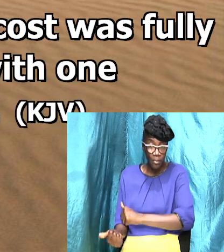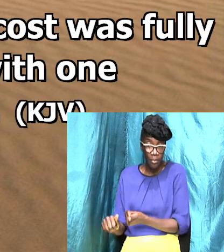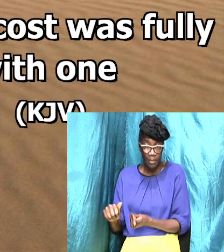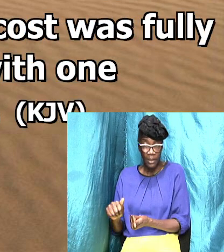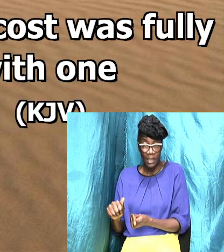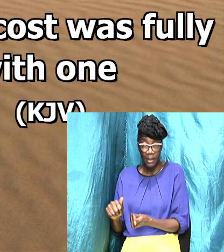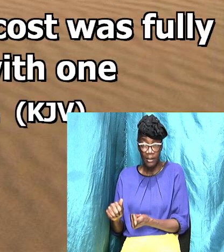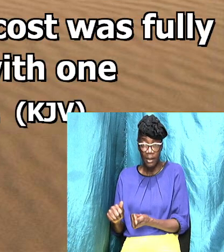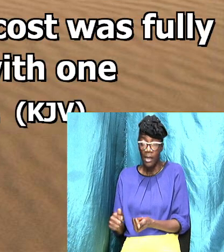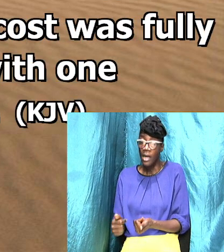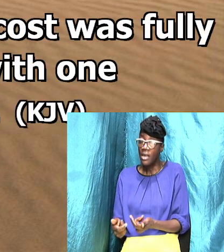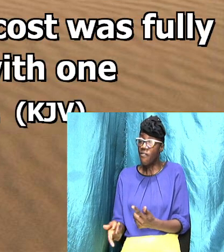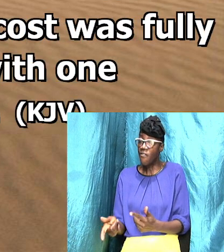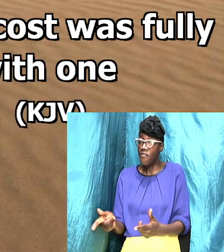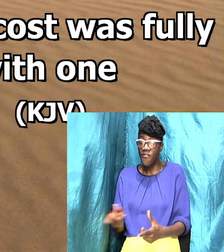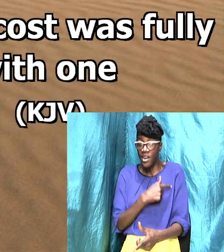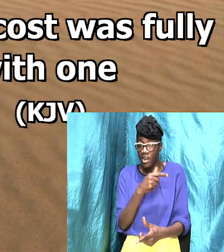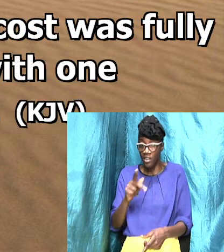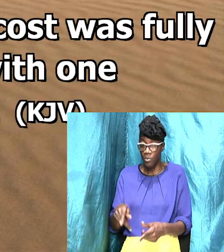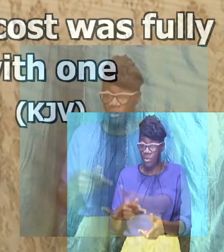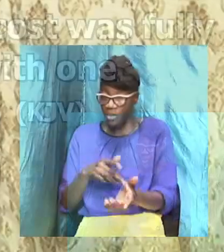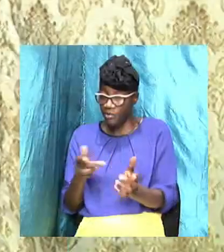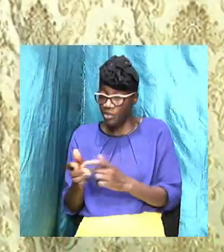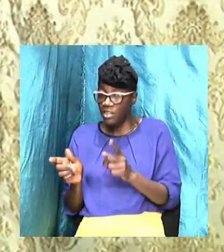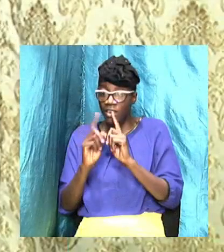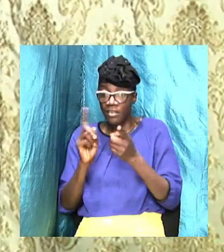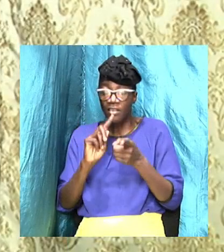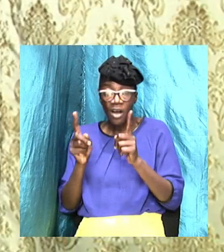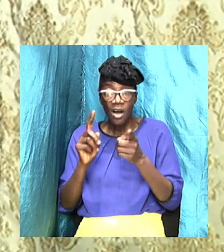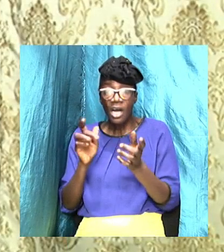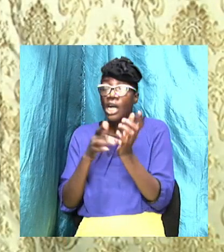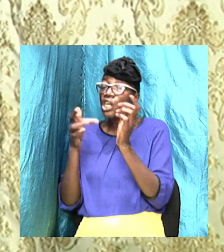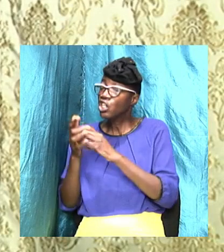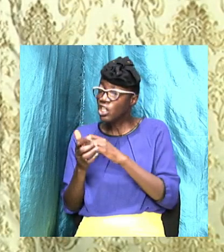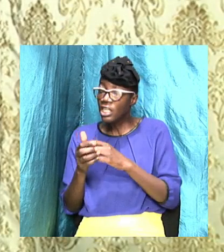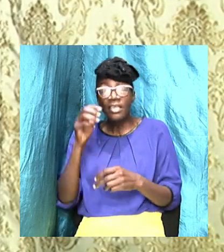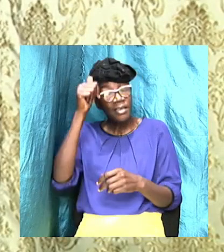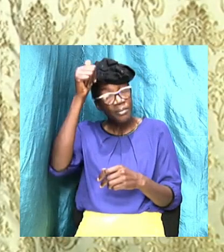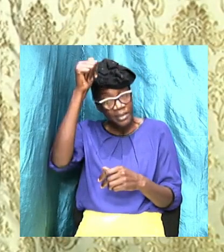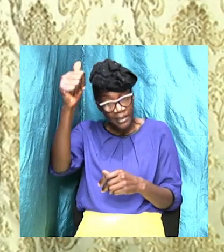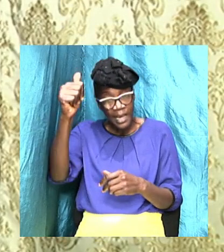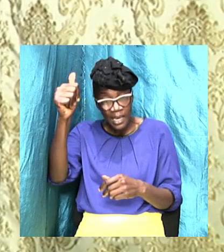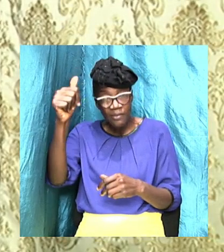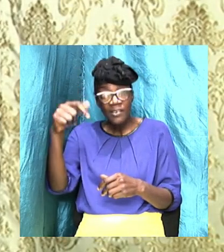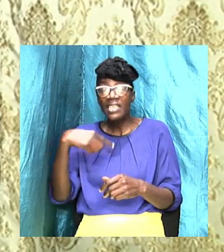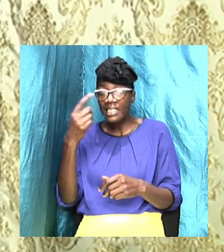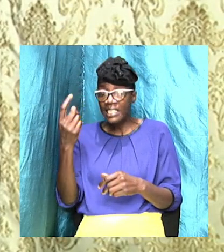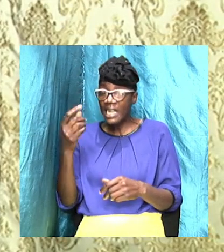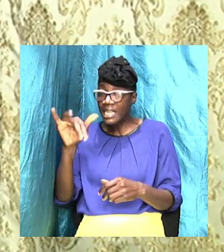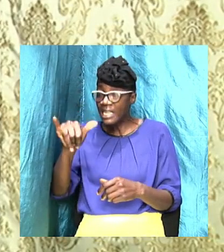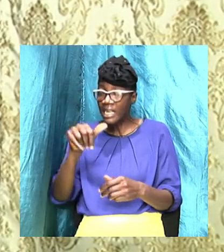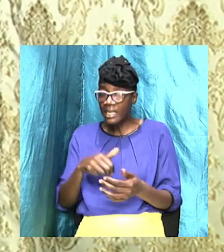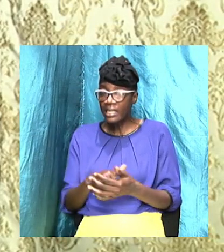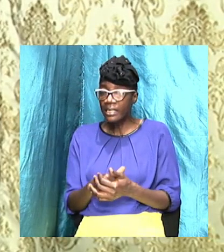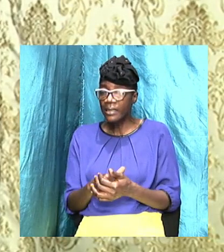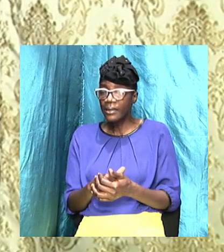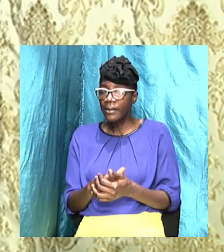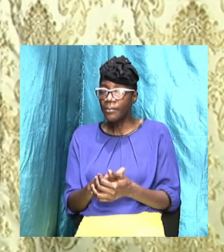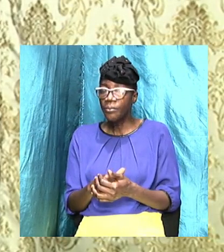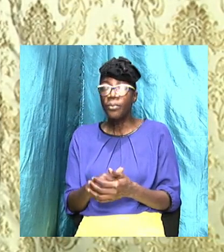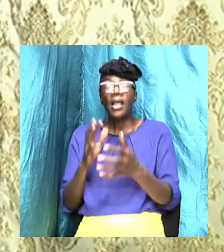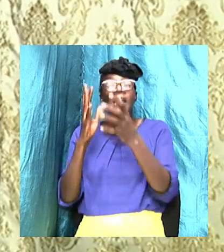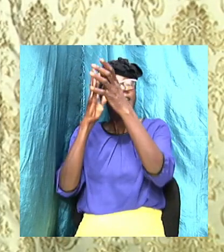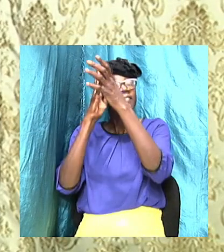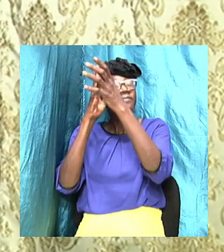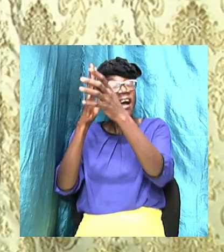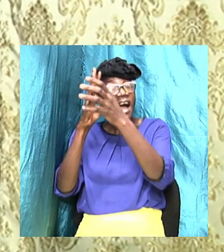Jesus, spoke of the baptism of the Holy Spirit. Jesus himself, amen, said that his Father